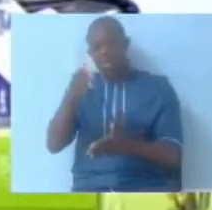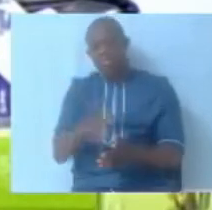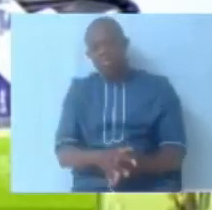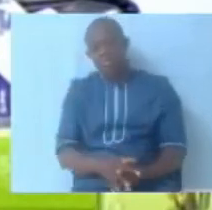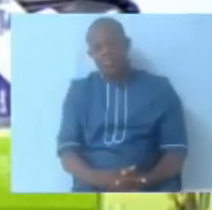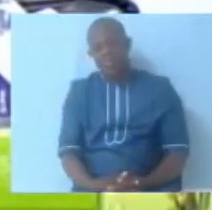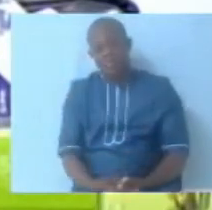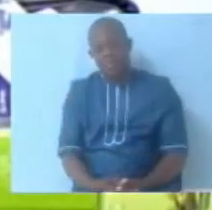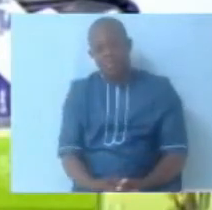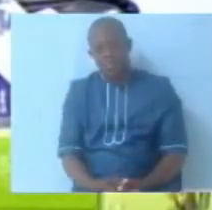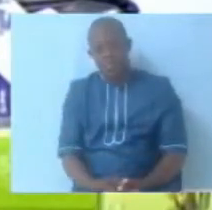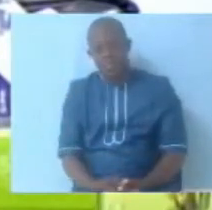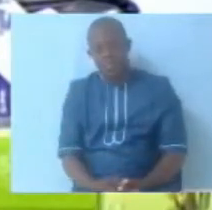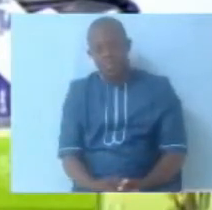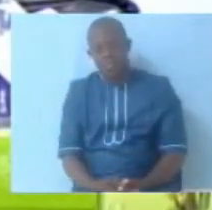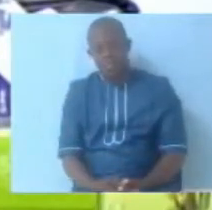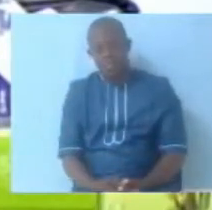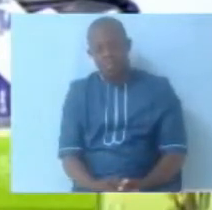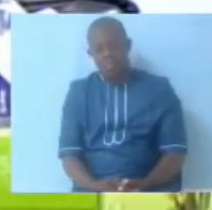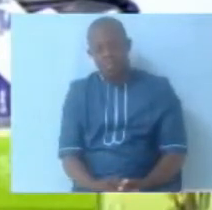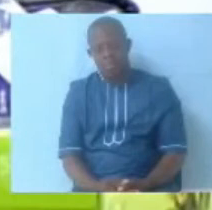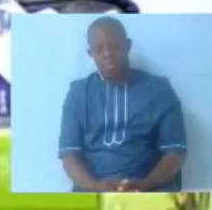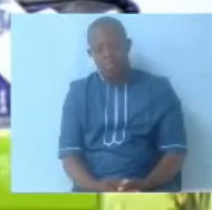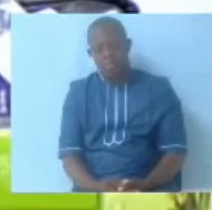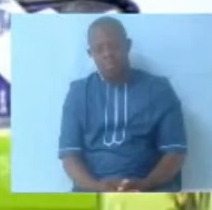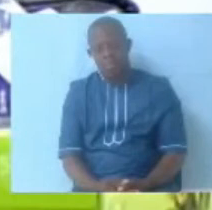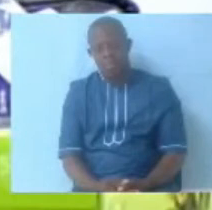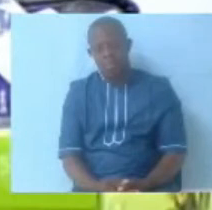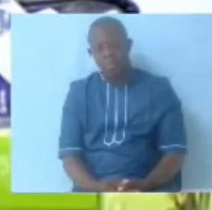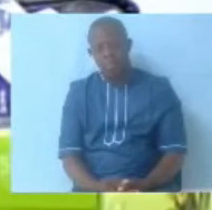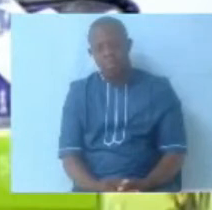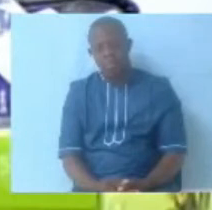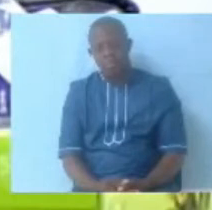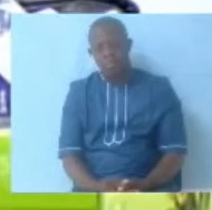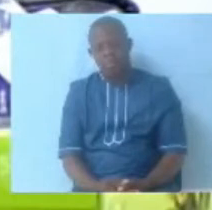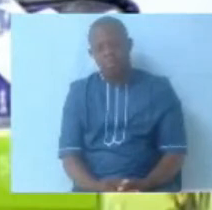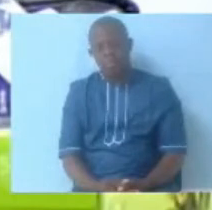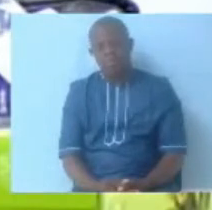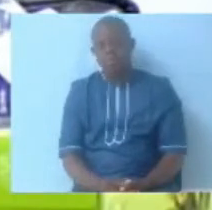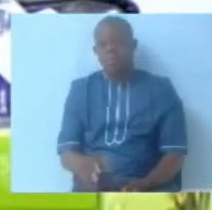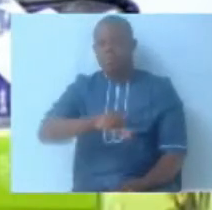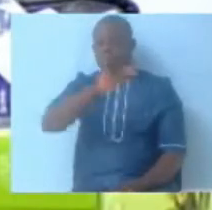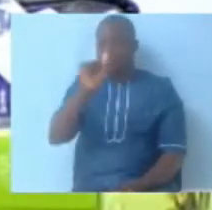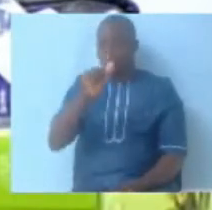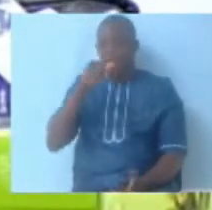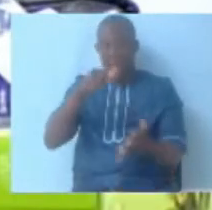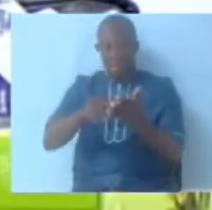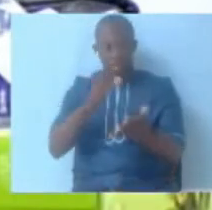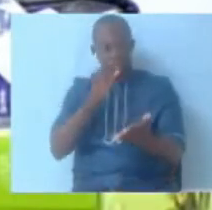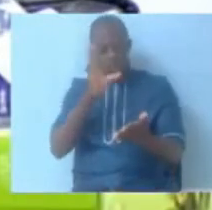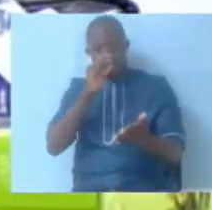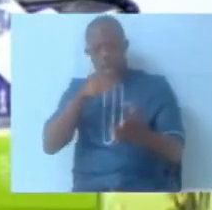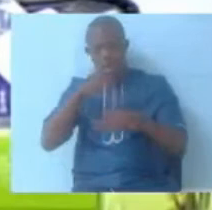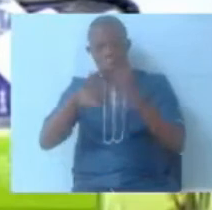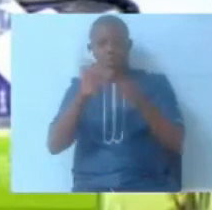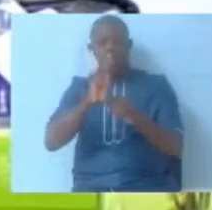ku bundale la meme marta banko do ku lalu bela e kafujele personal management office wala PMO. And all it stated is that we